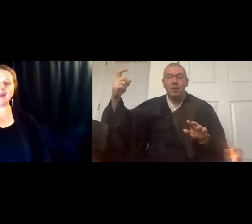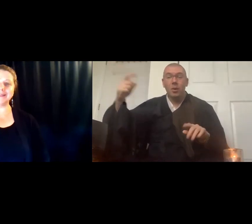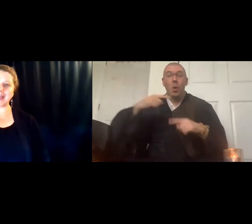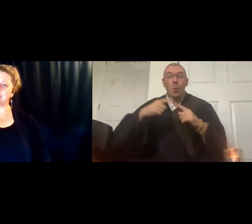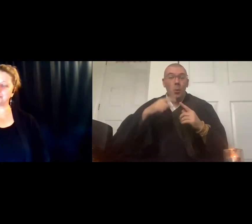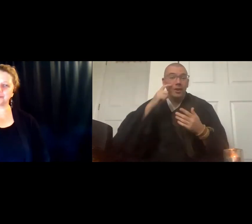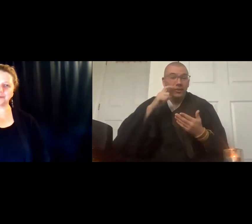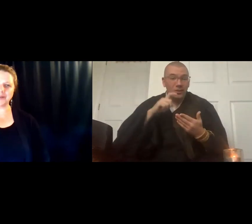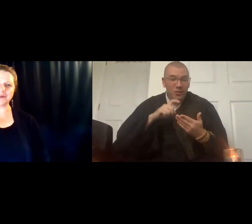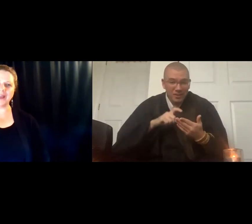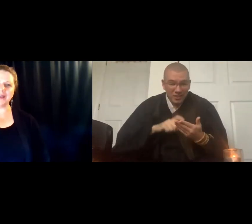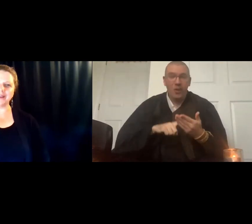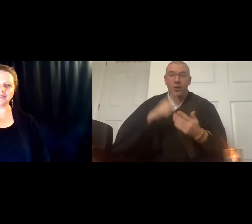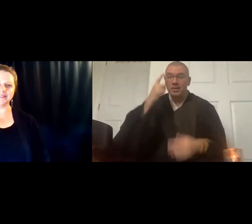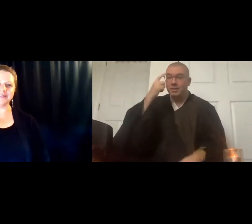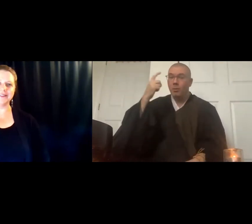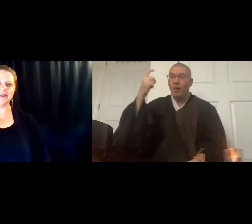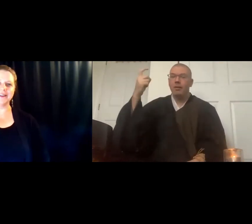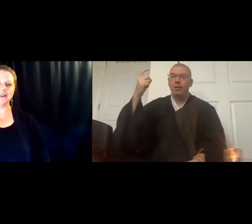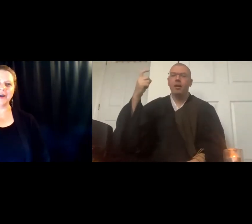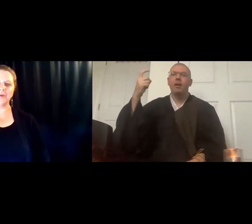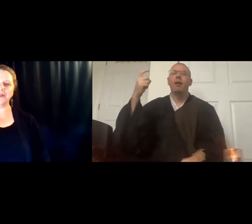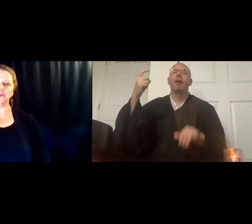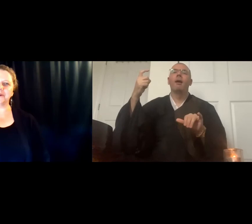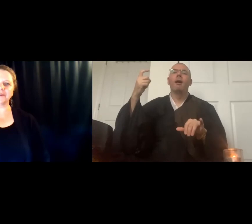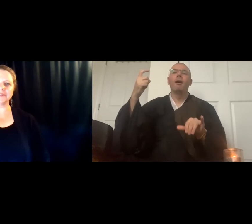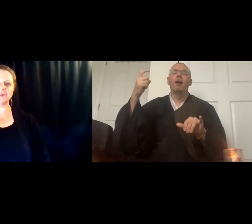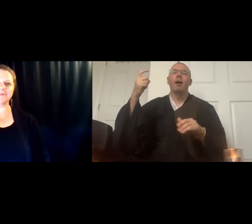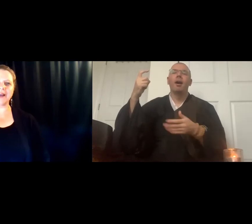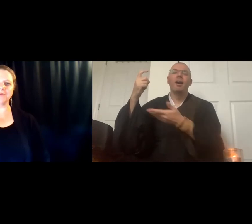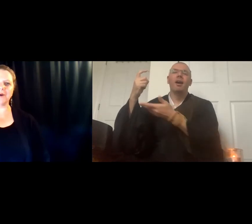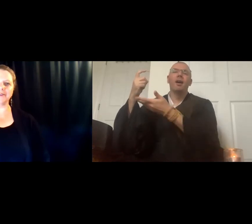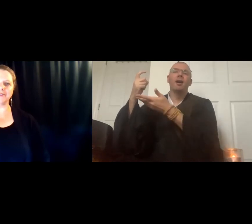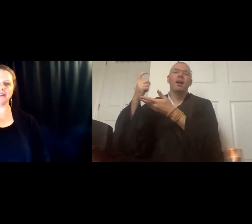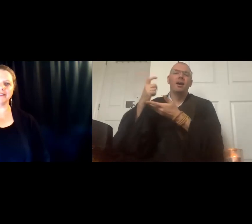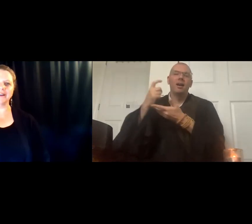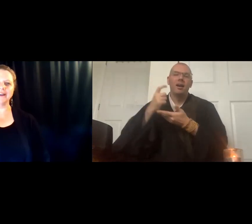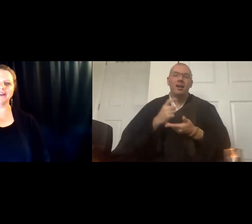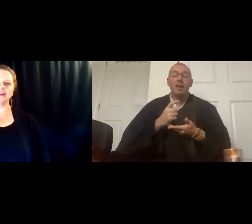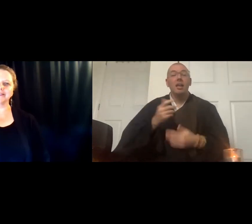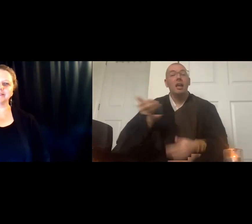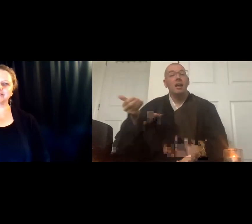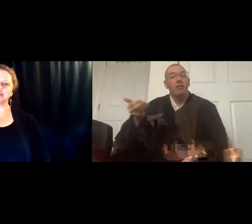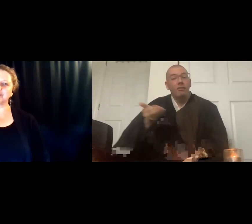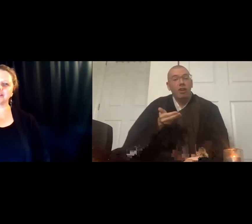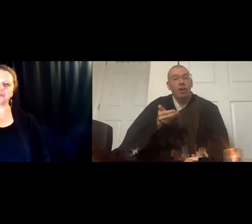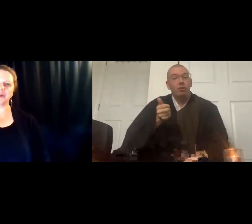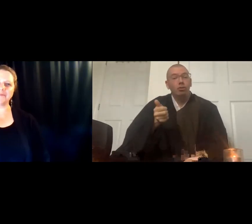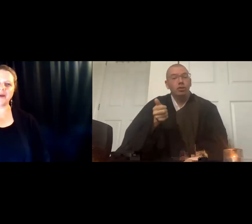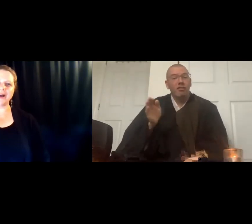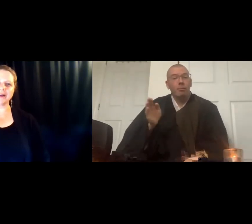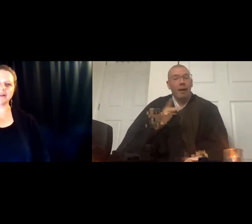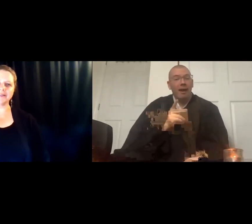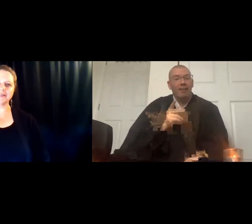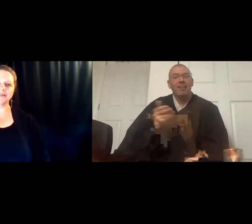And that's absolutely okay. When you notice your mind wandering, just gently bring